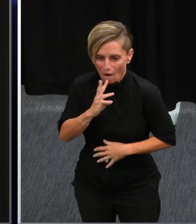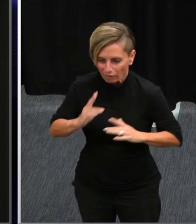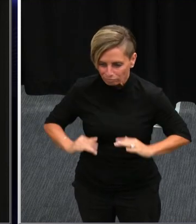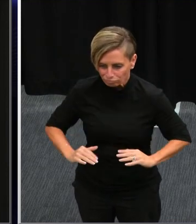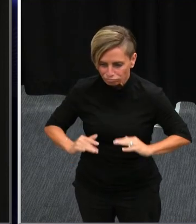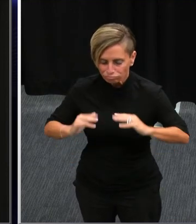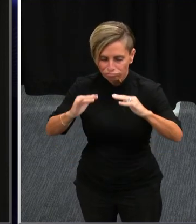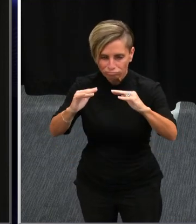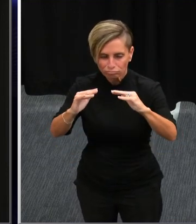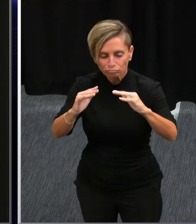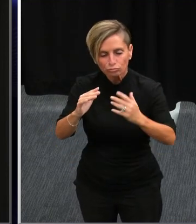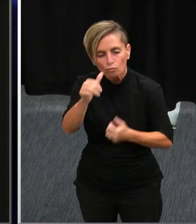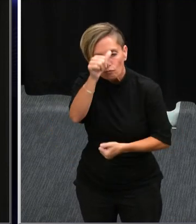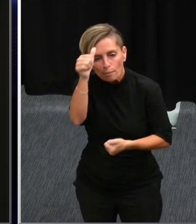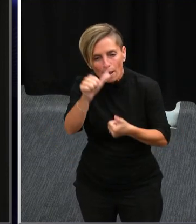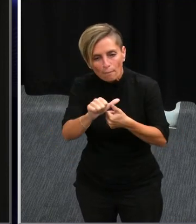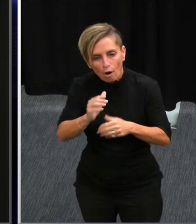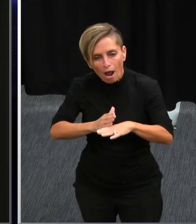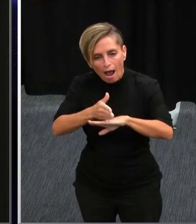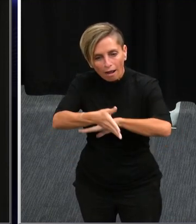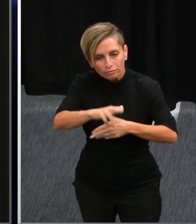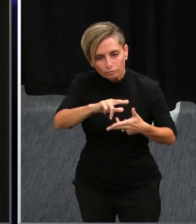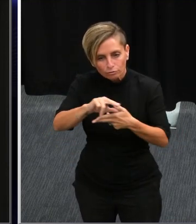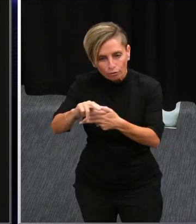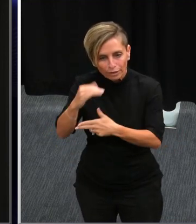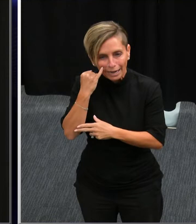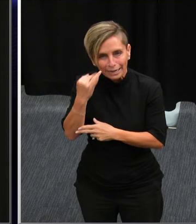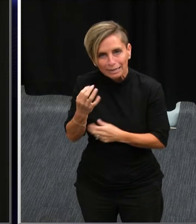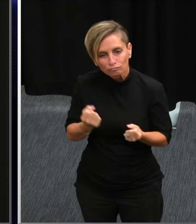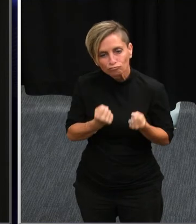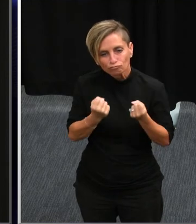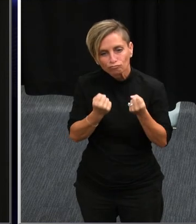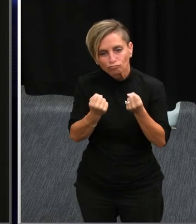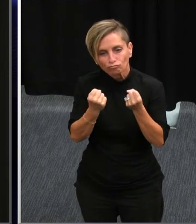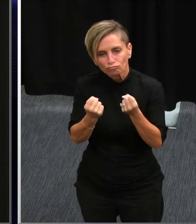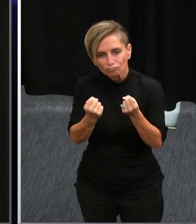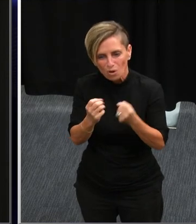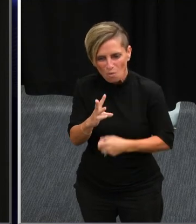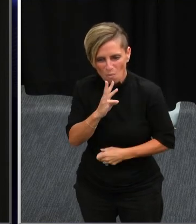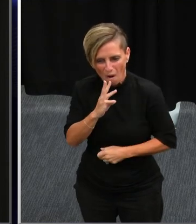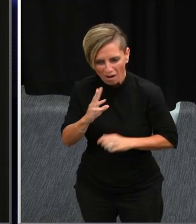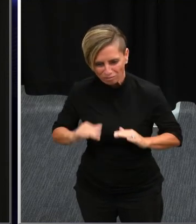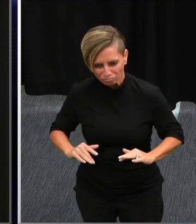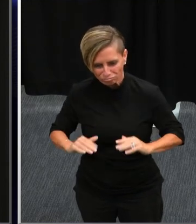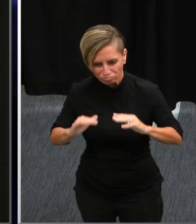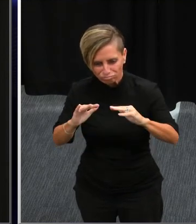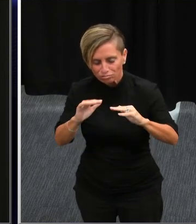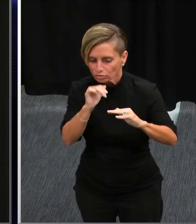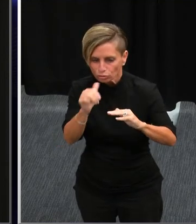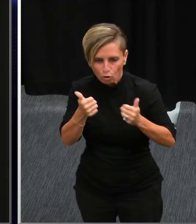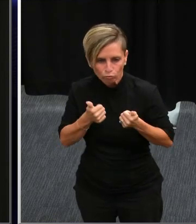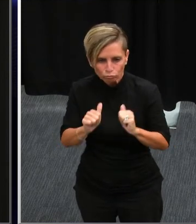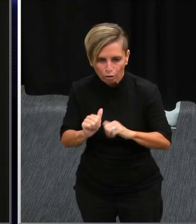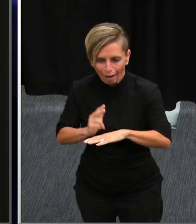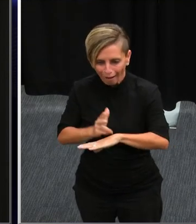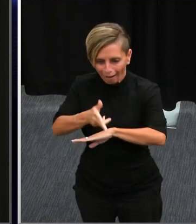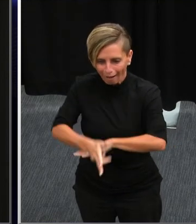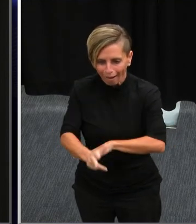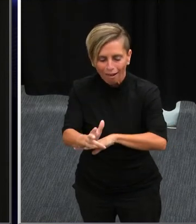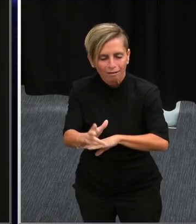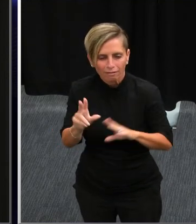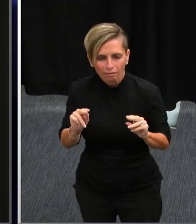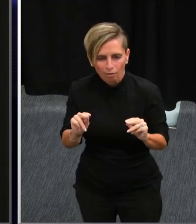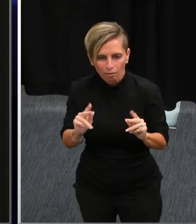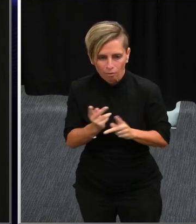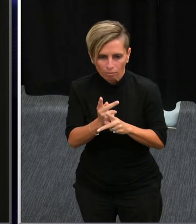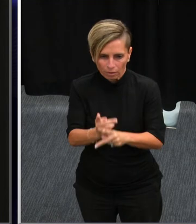covered with water, don't try to go through it. You have no idea how deep it is. And so we want to make sure that we're careful like we always are as